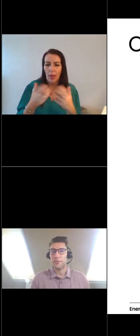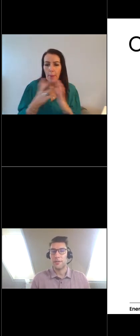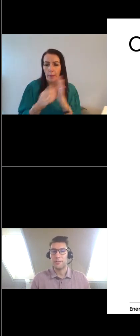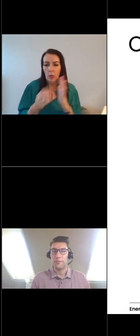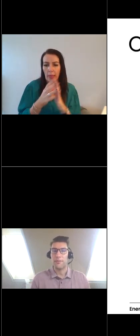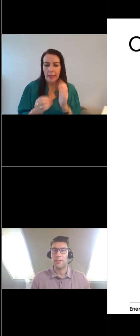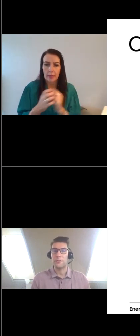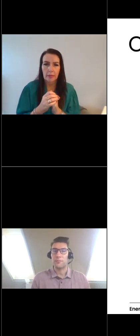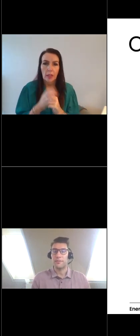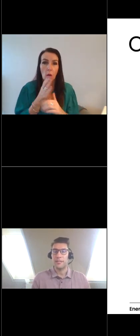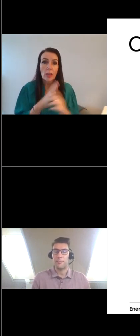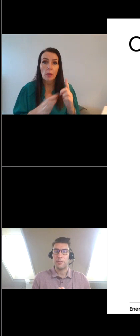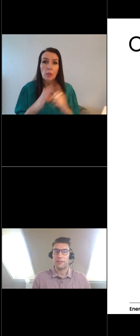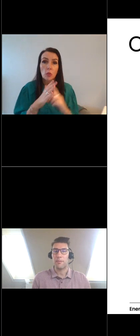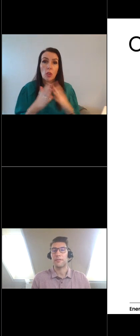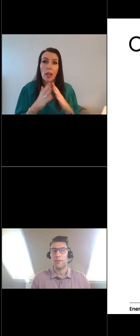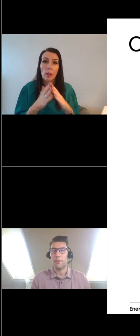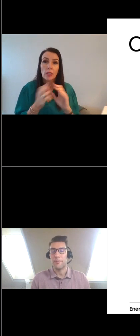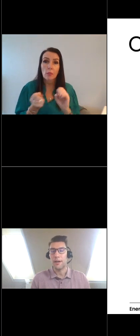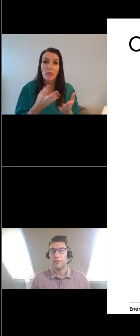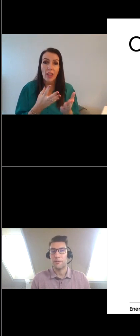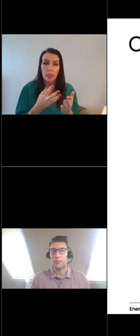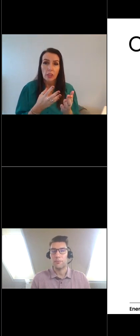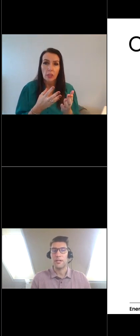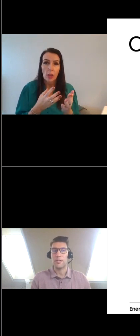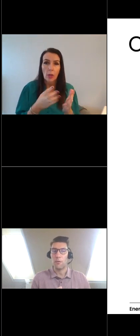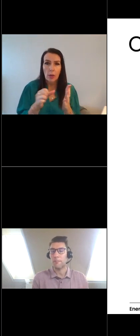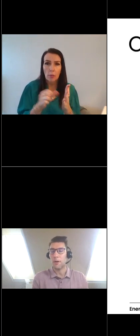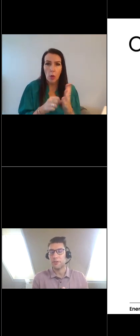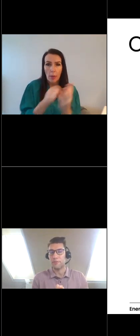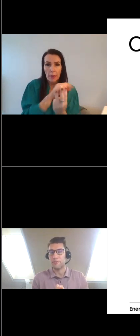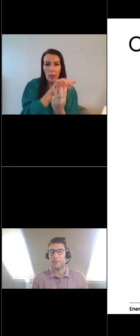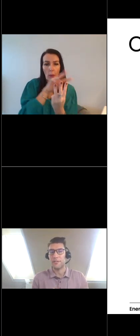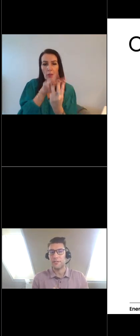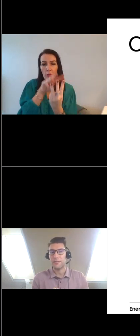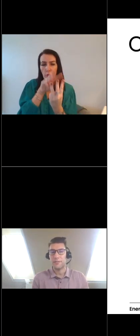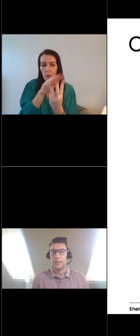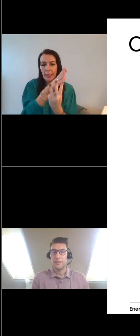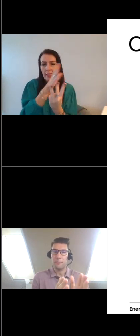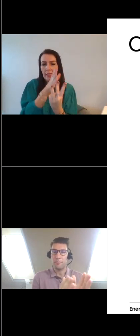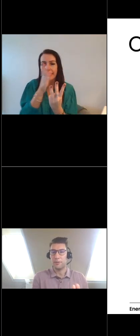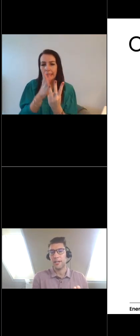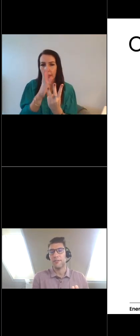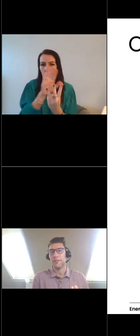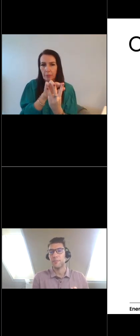working with social housing providers, we typically break this problem down into 3 core components or phases.